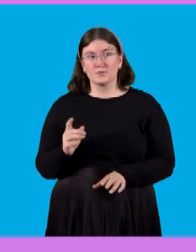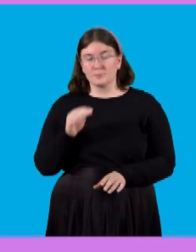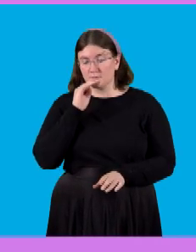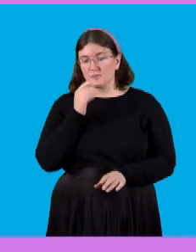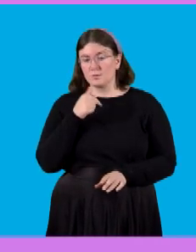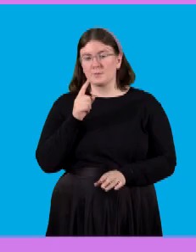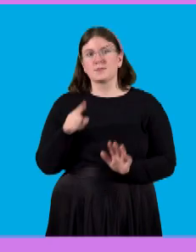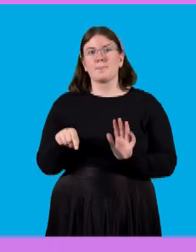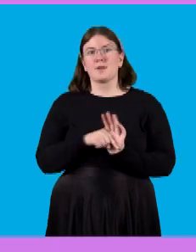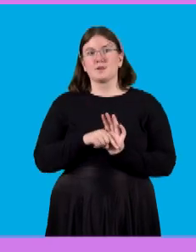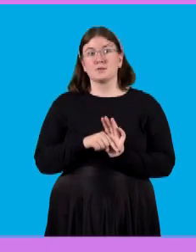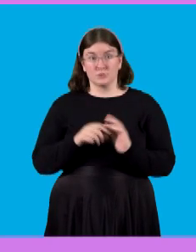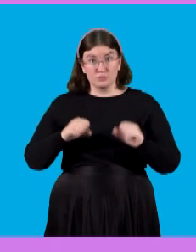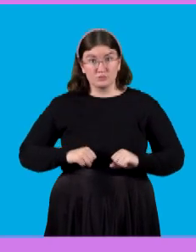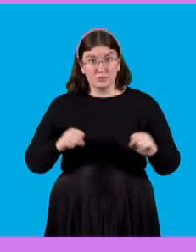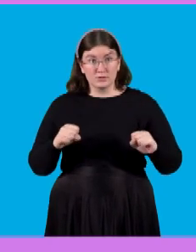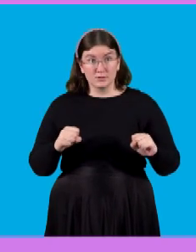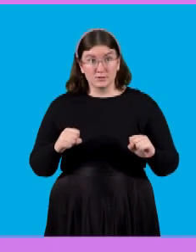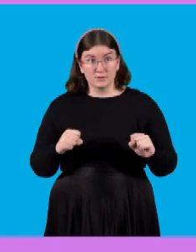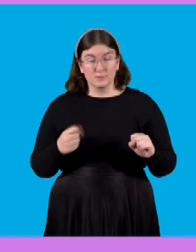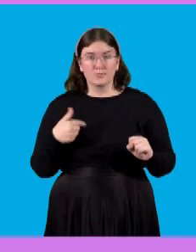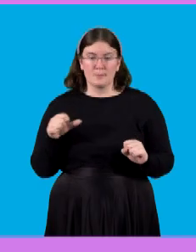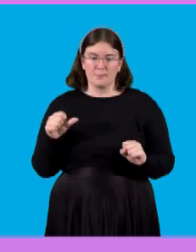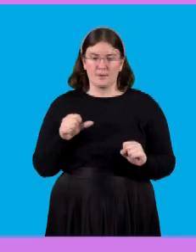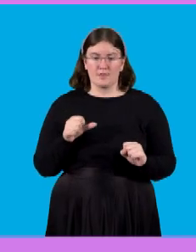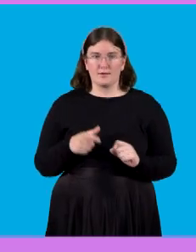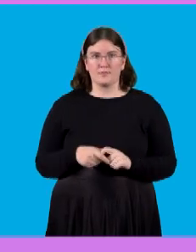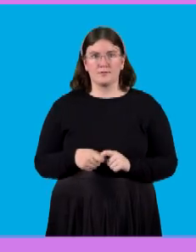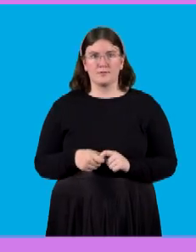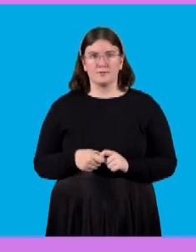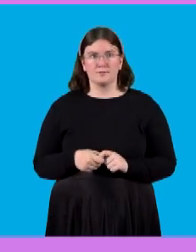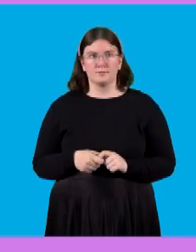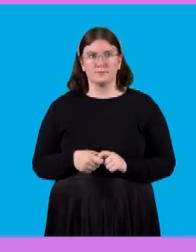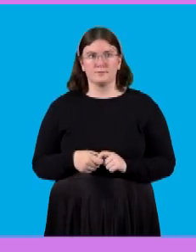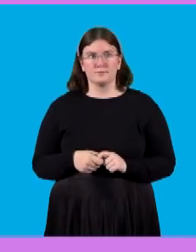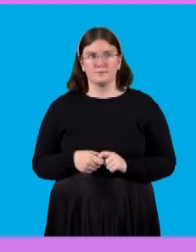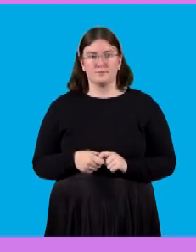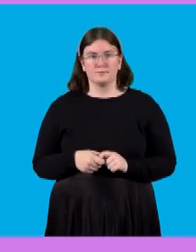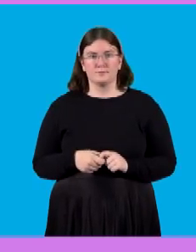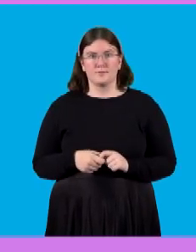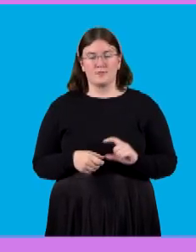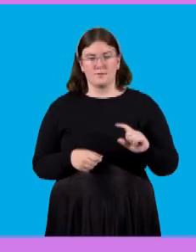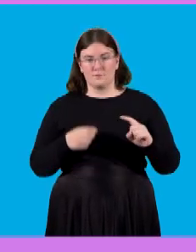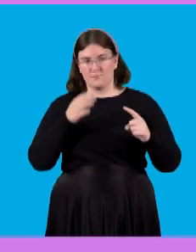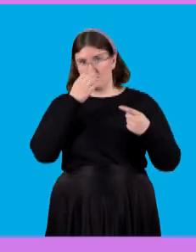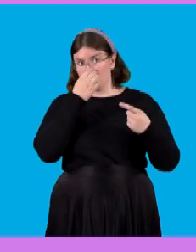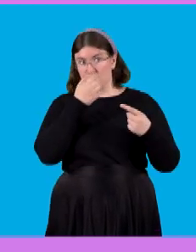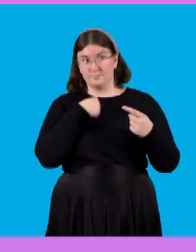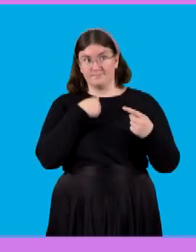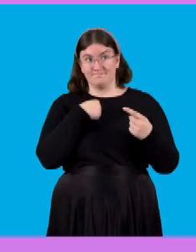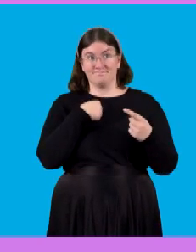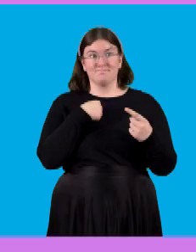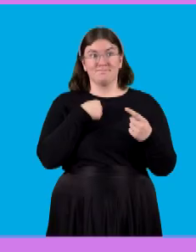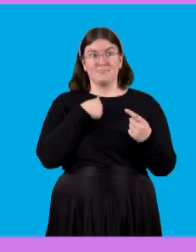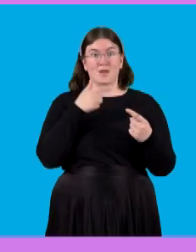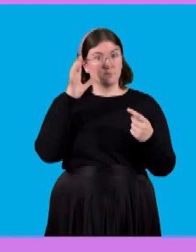it must be then subtracted. We agree. Okay, so we are back. So therefore, I'll then, first of all,